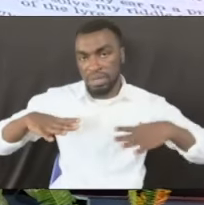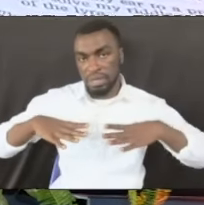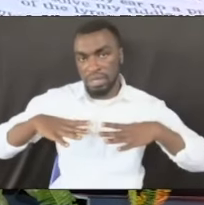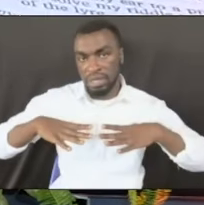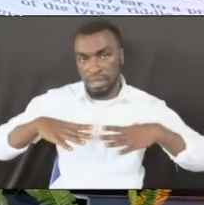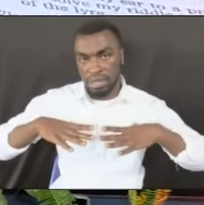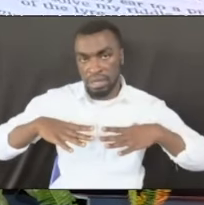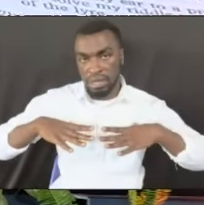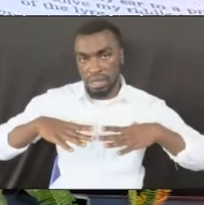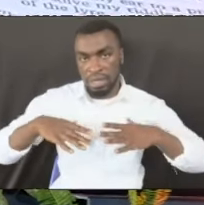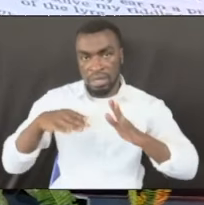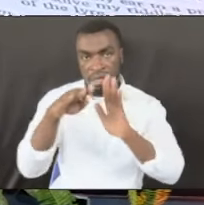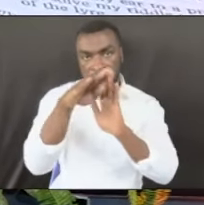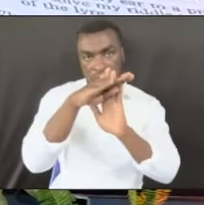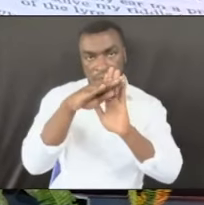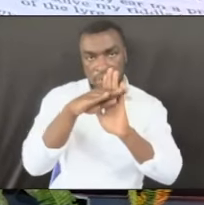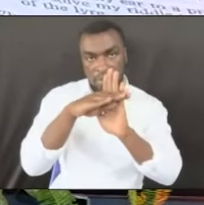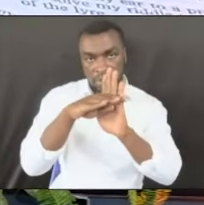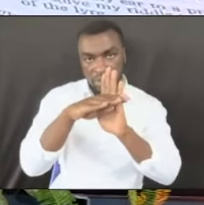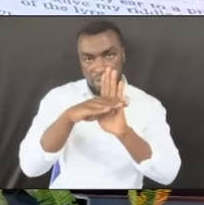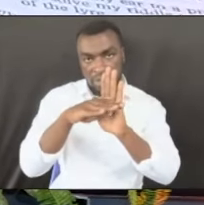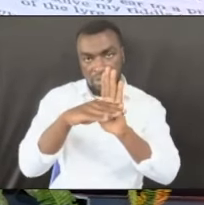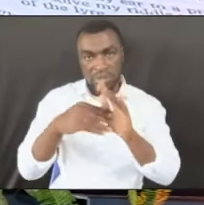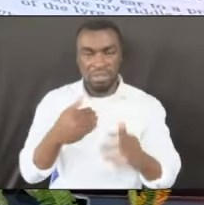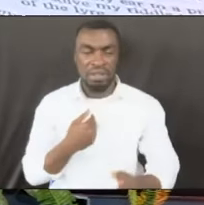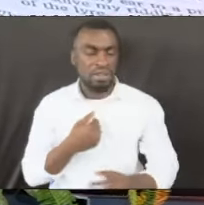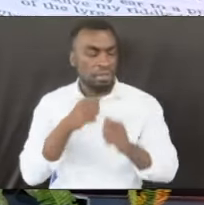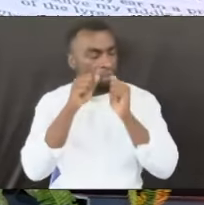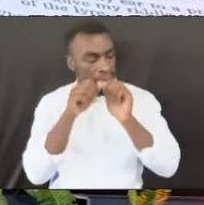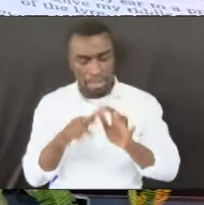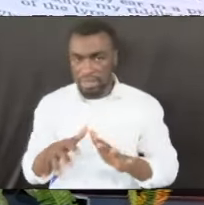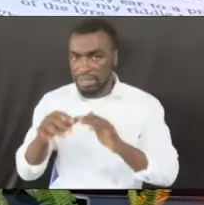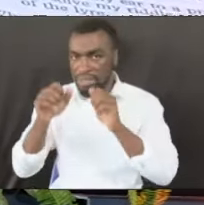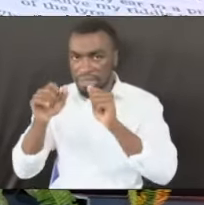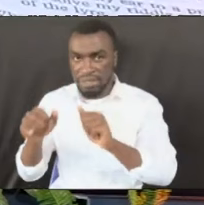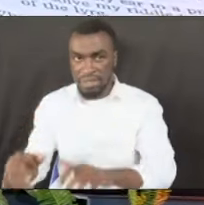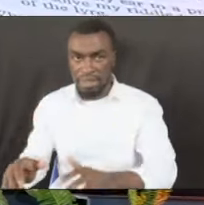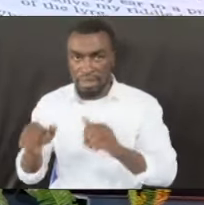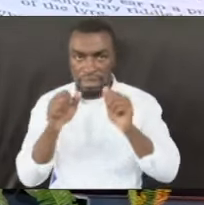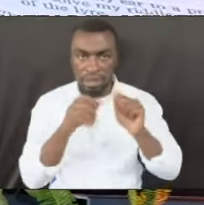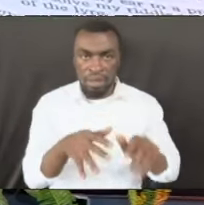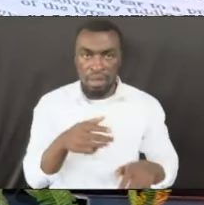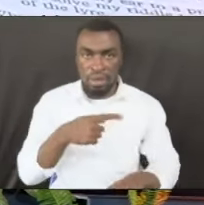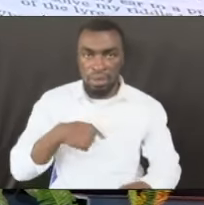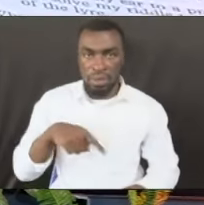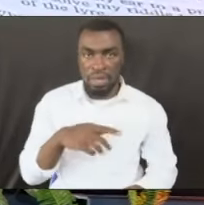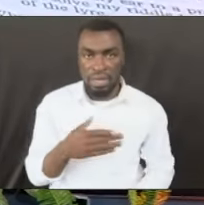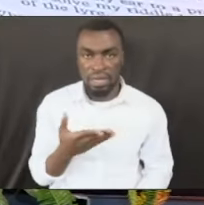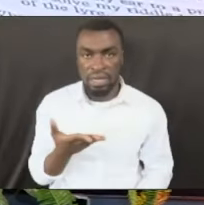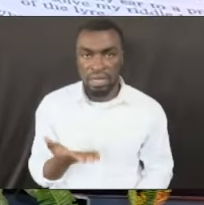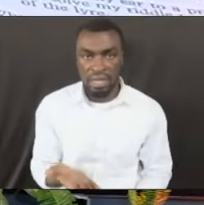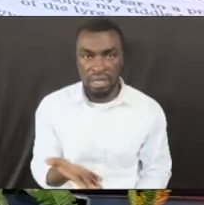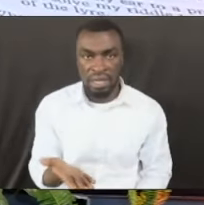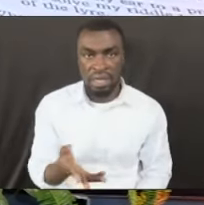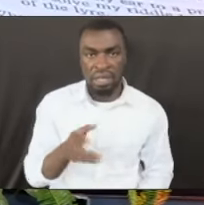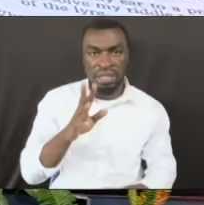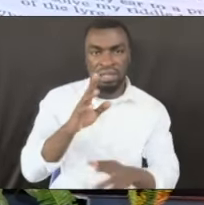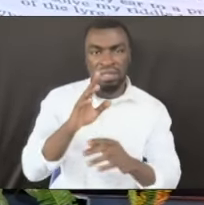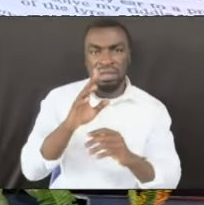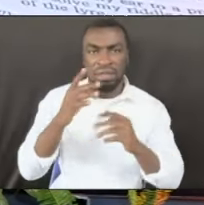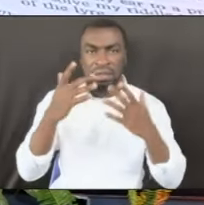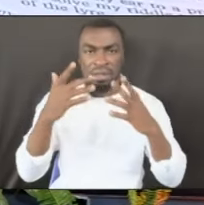it is a program that is packed with blessings. Because we have here the Romania team that is